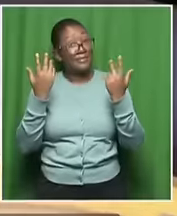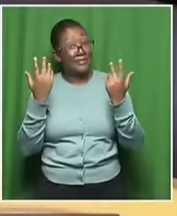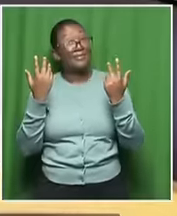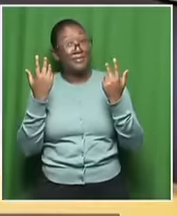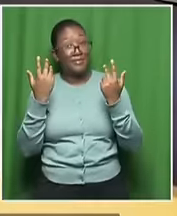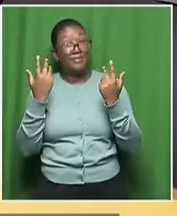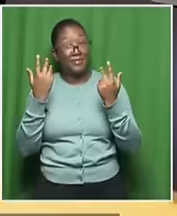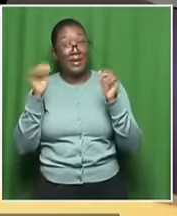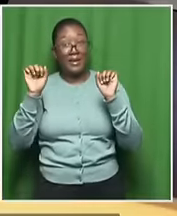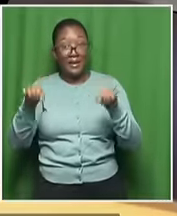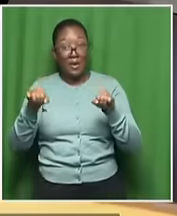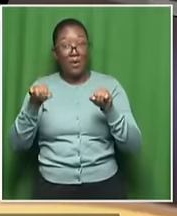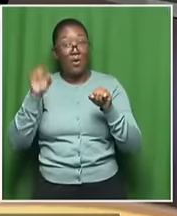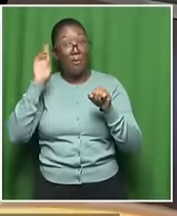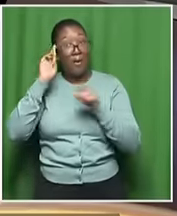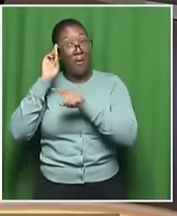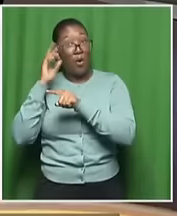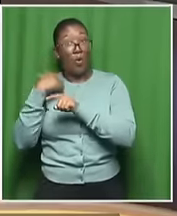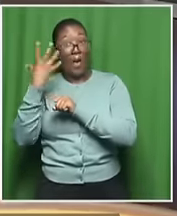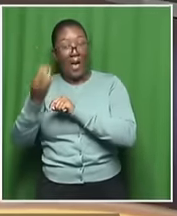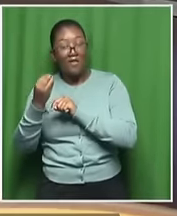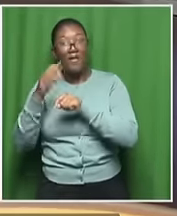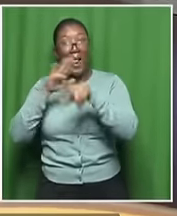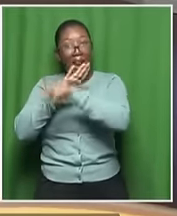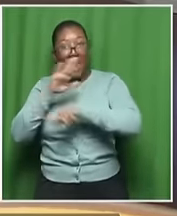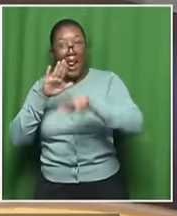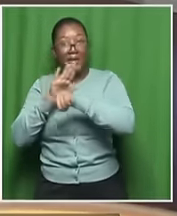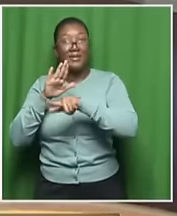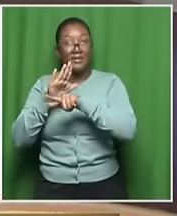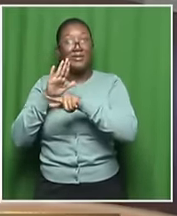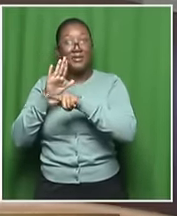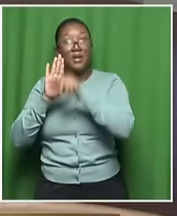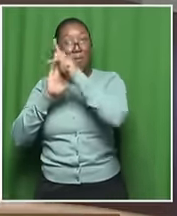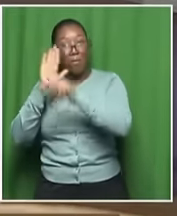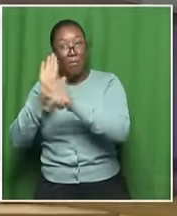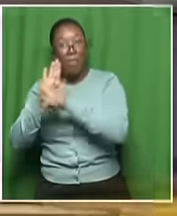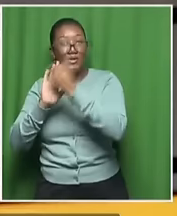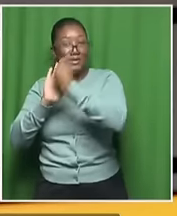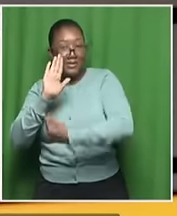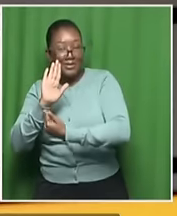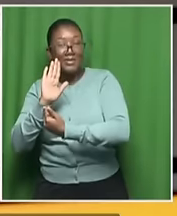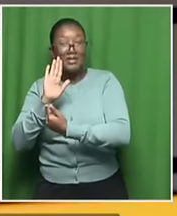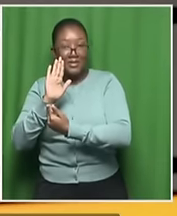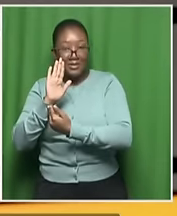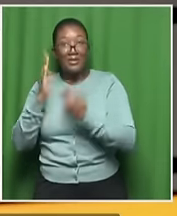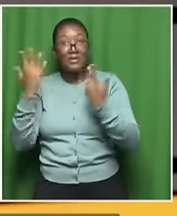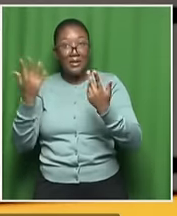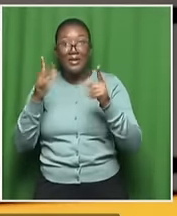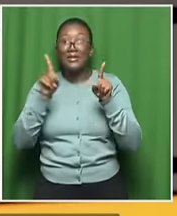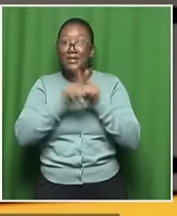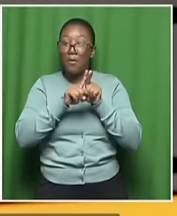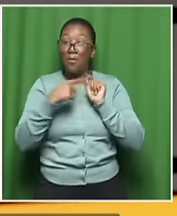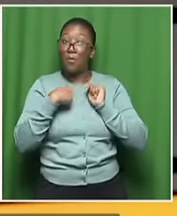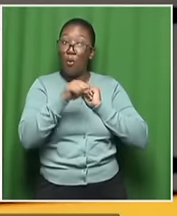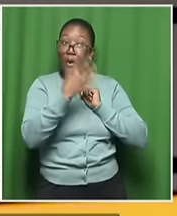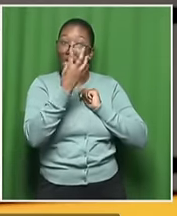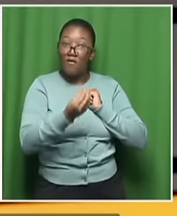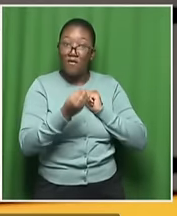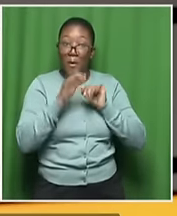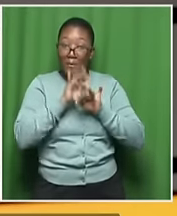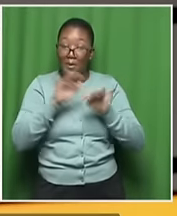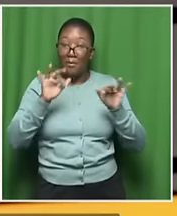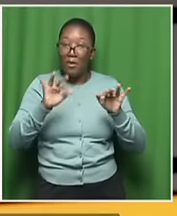a land restitution in South Africa. Land reform consists of land restitution. That is where